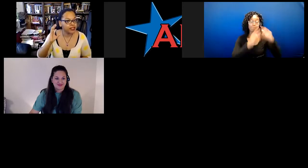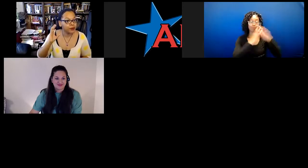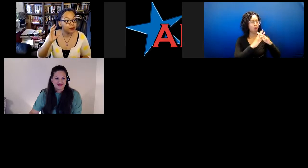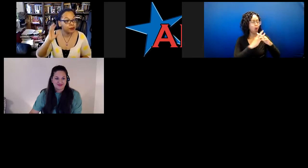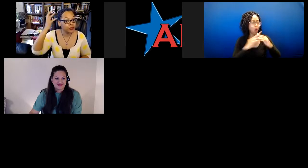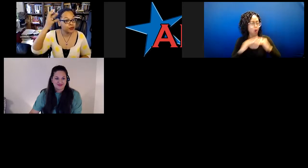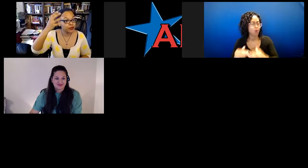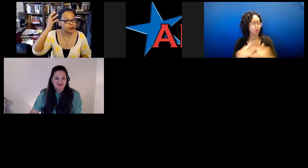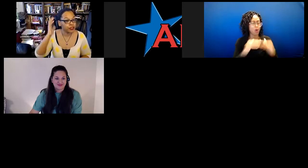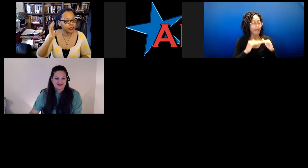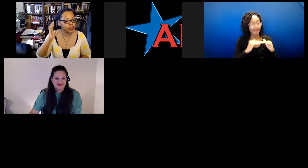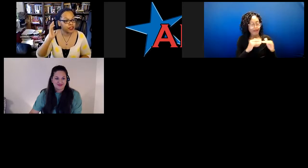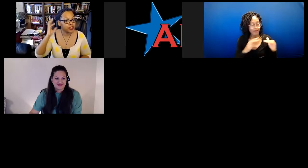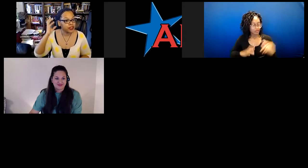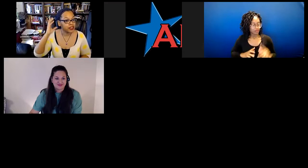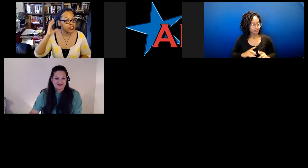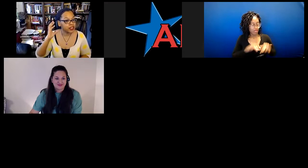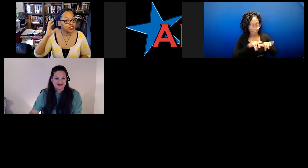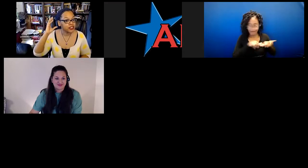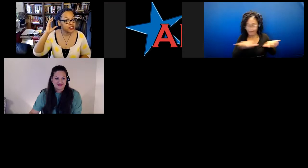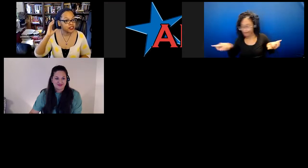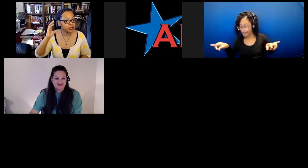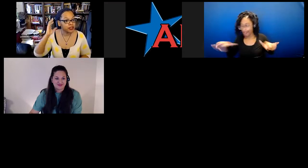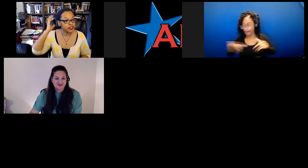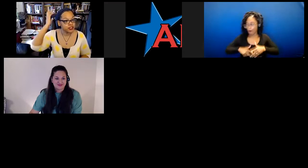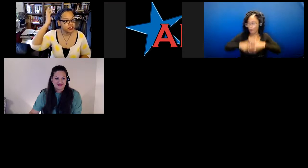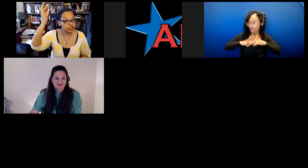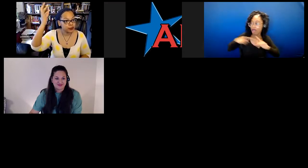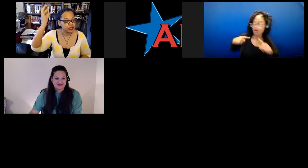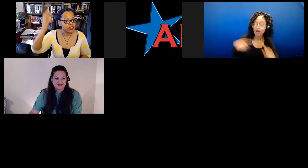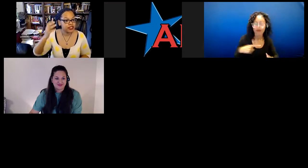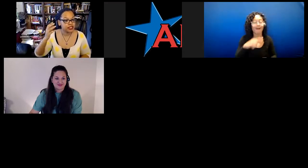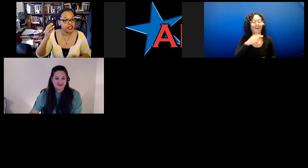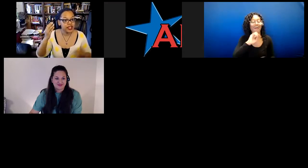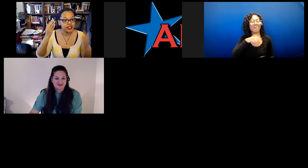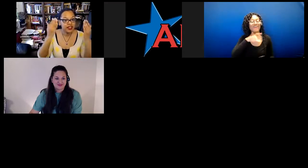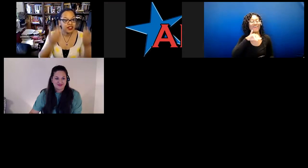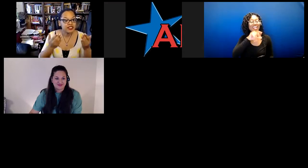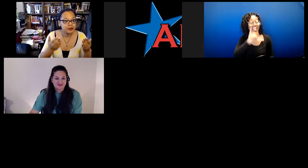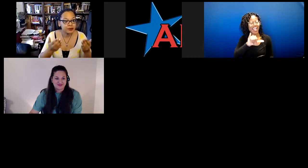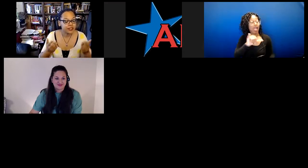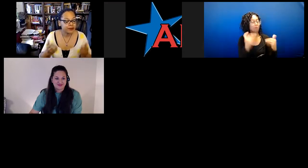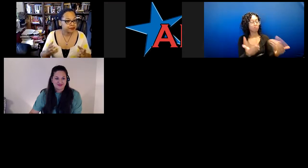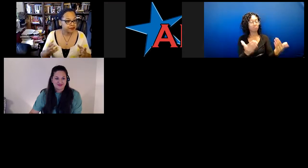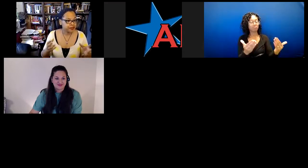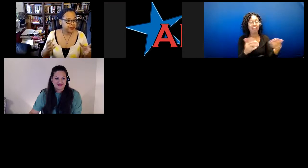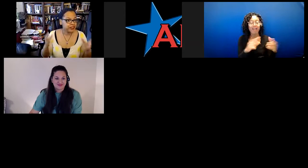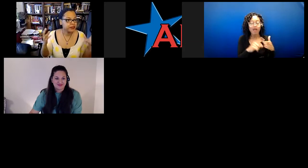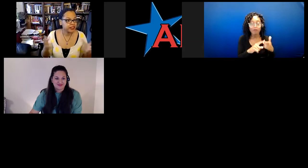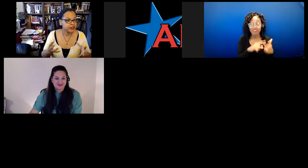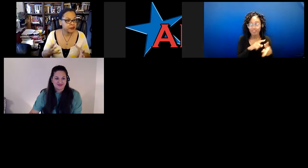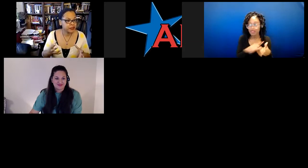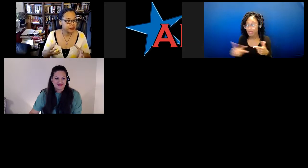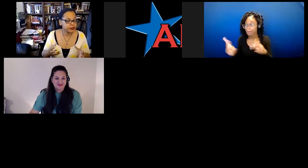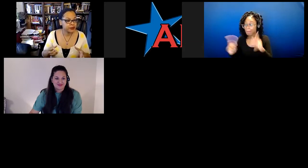way that we move in the world with our unconscious or subconscious and our superconscious, and our conscious brain, if I